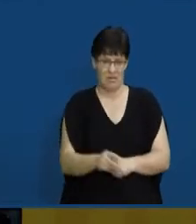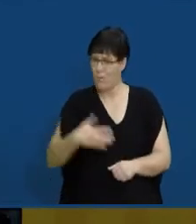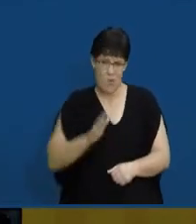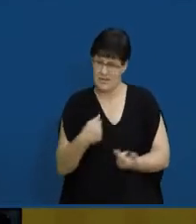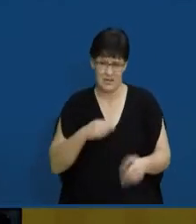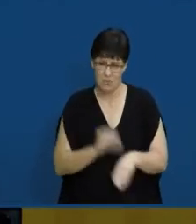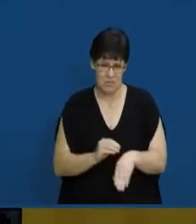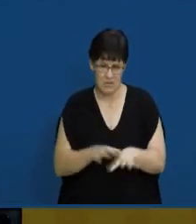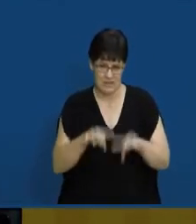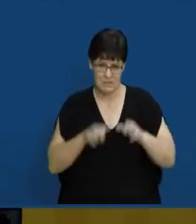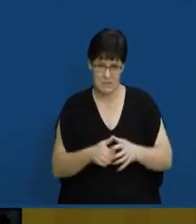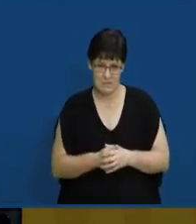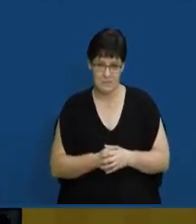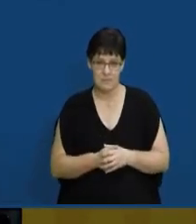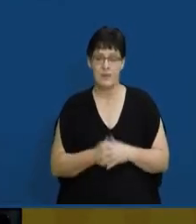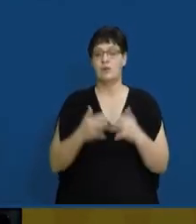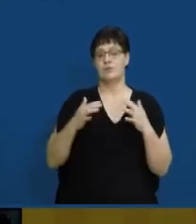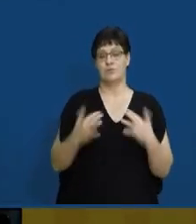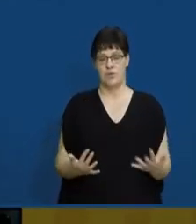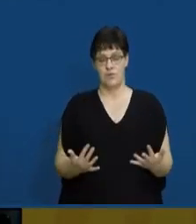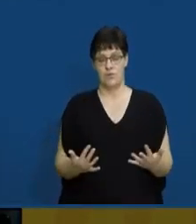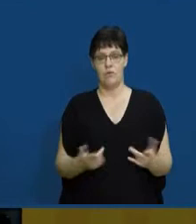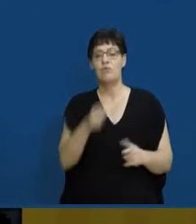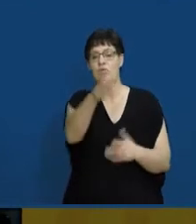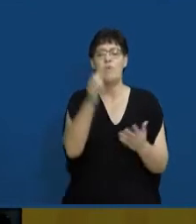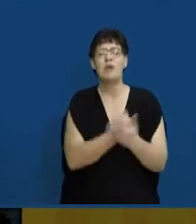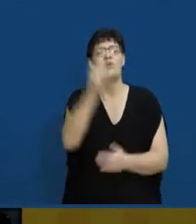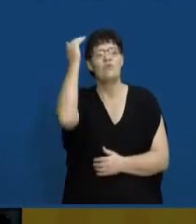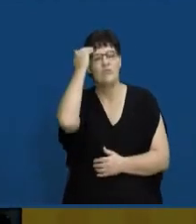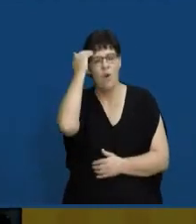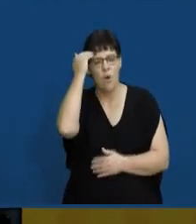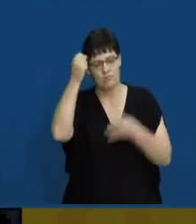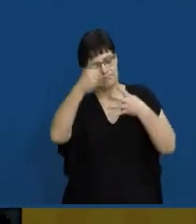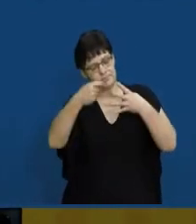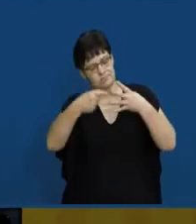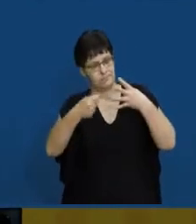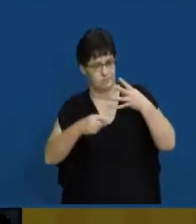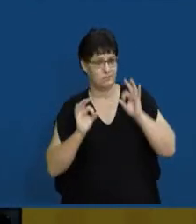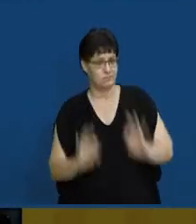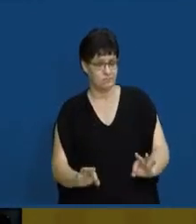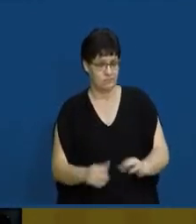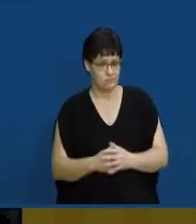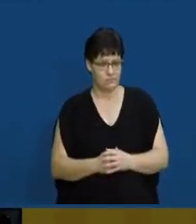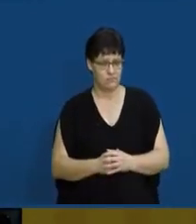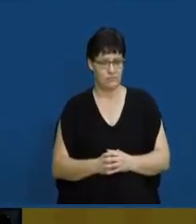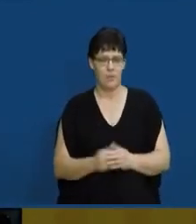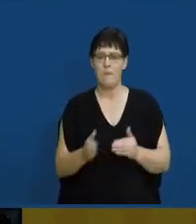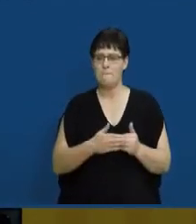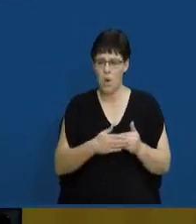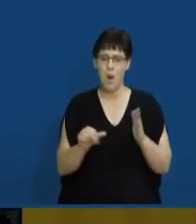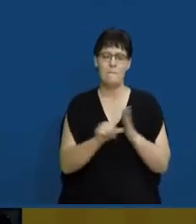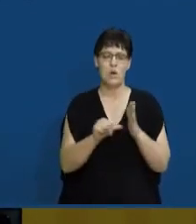happen in the exam. Okay, so know your indicators. Another important